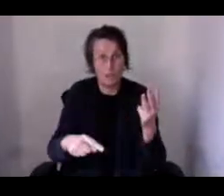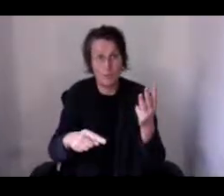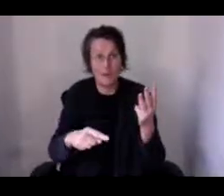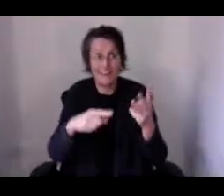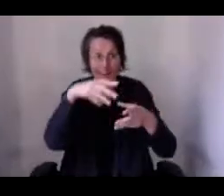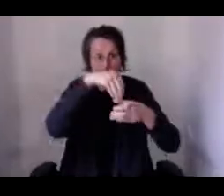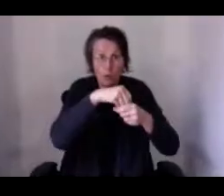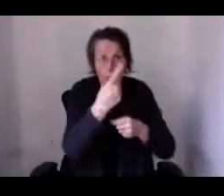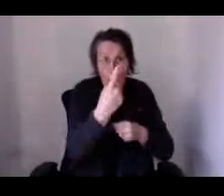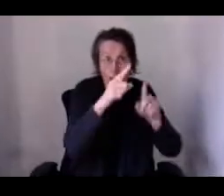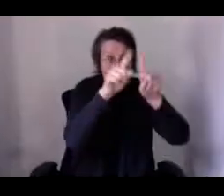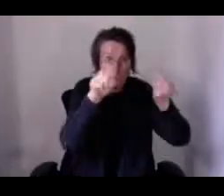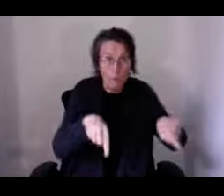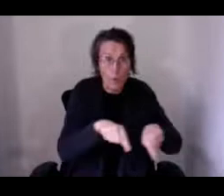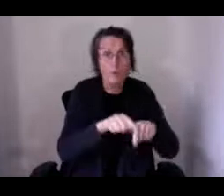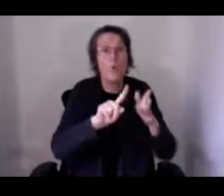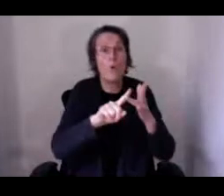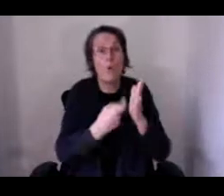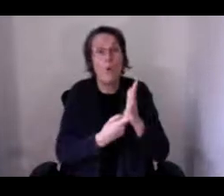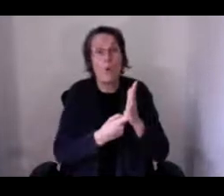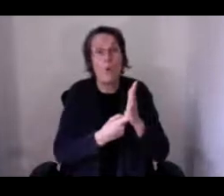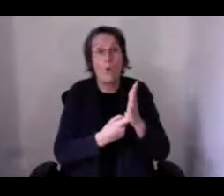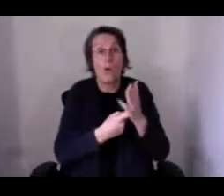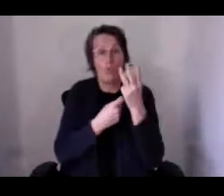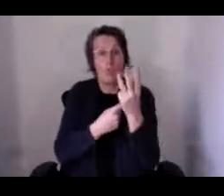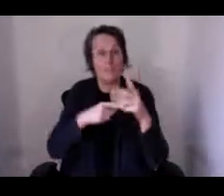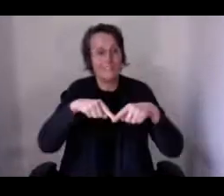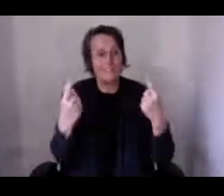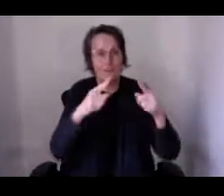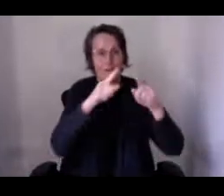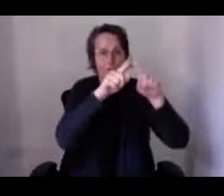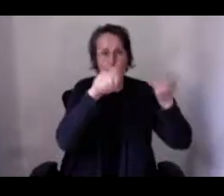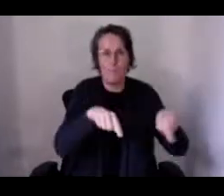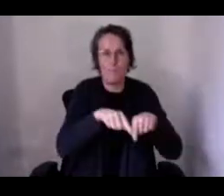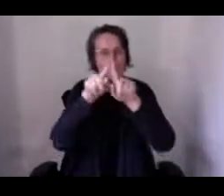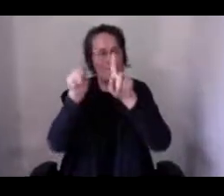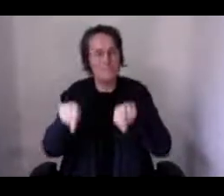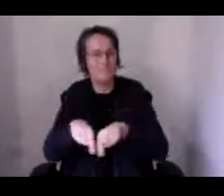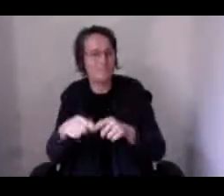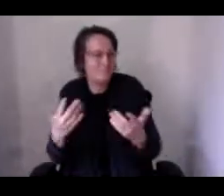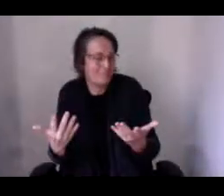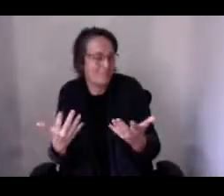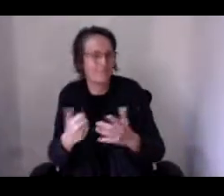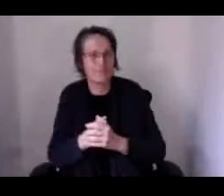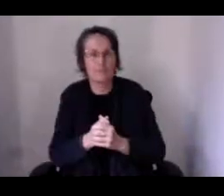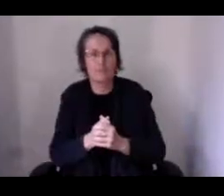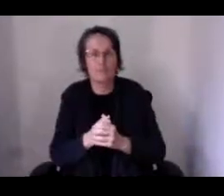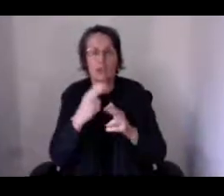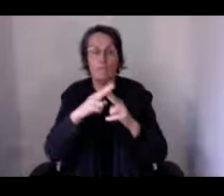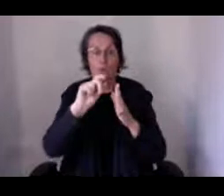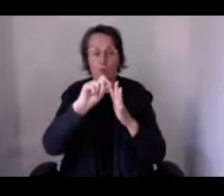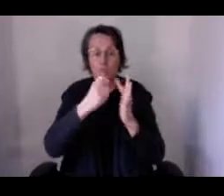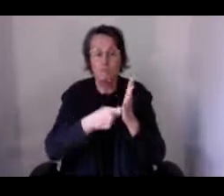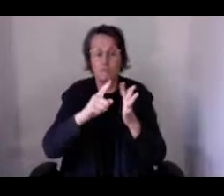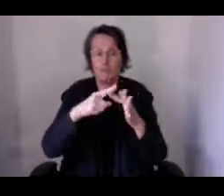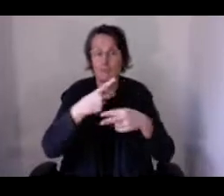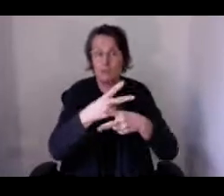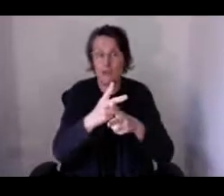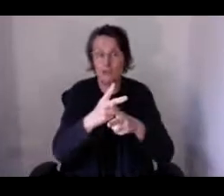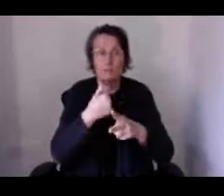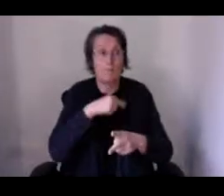whether you're talking about breaking it down into separate applications. For instance, if you're going, we're in pre-production now, so I'm going to apply